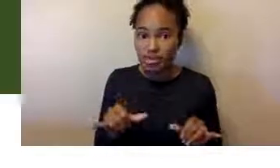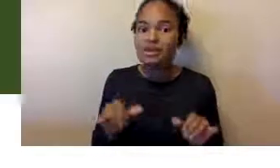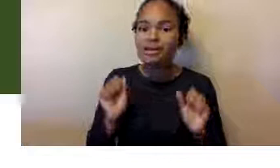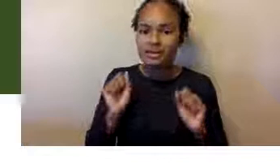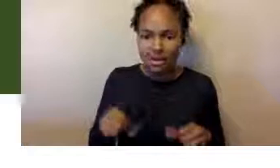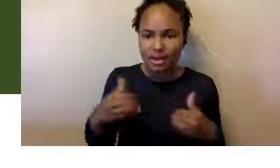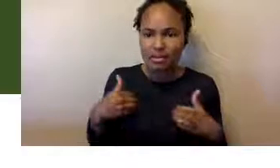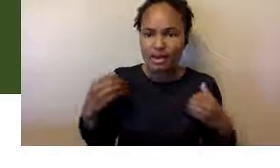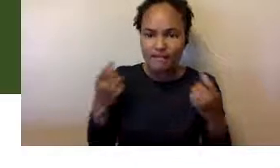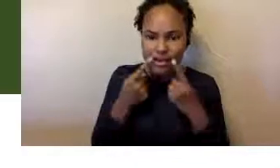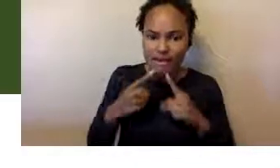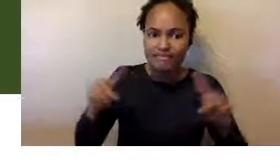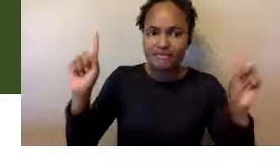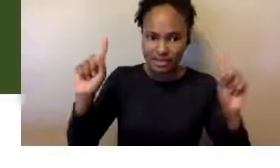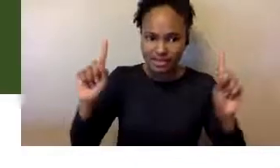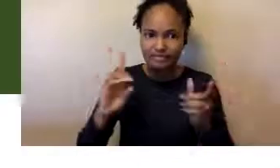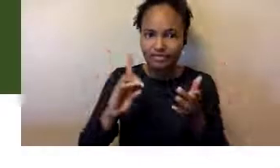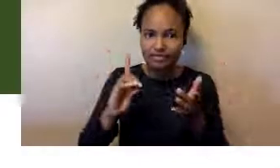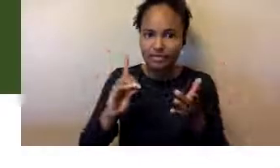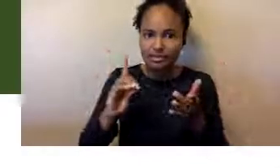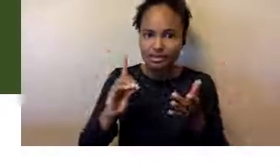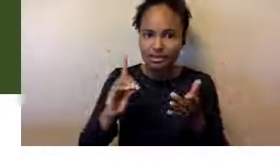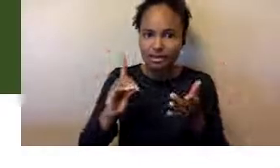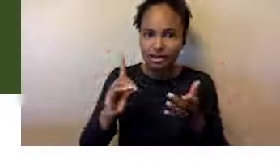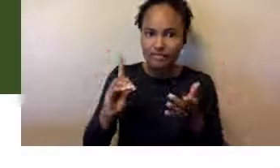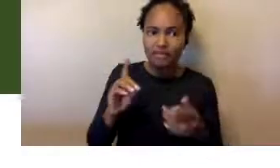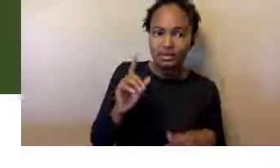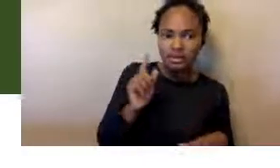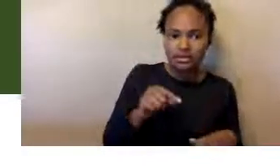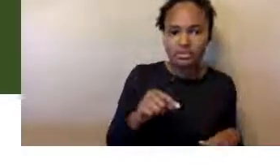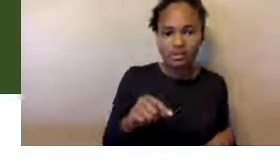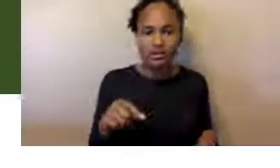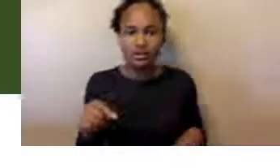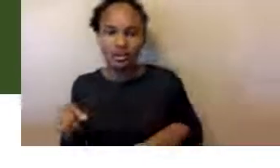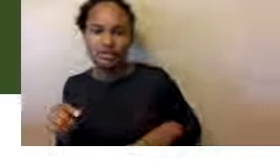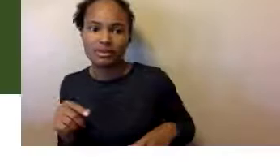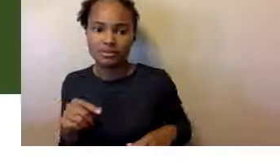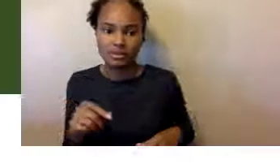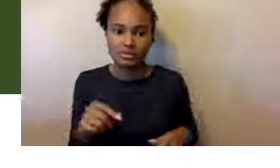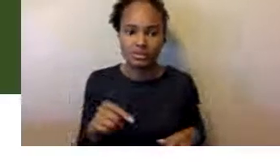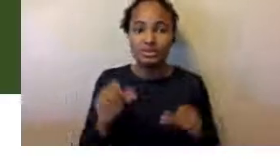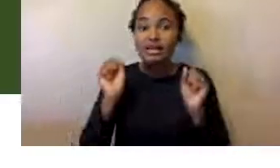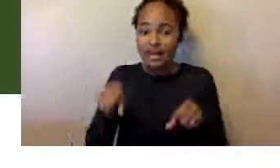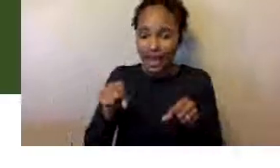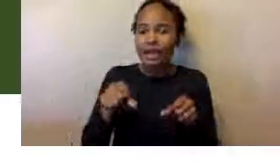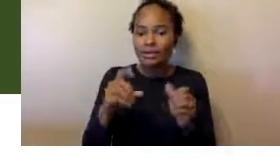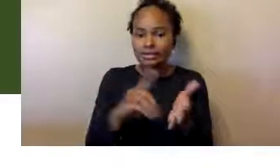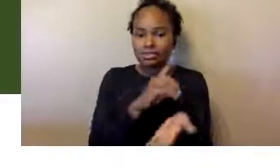unequal services for physical and mental health crises. So even if it's unintentional,